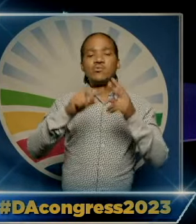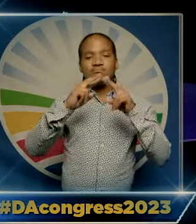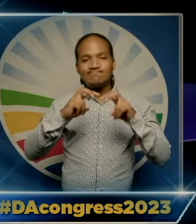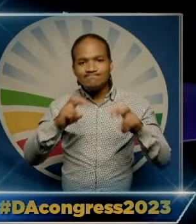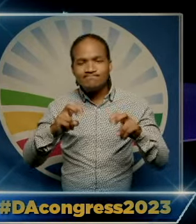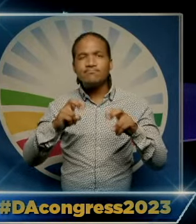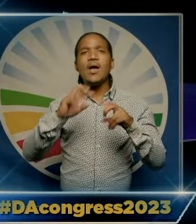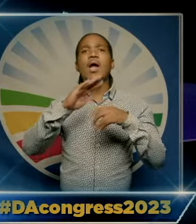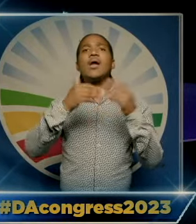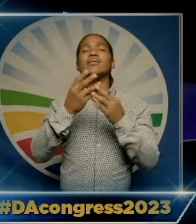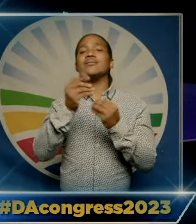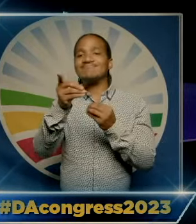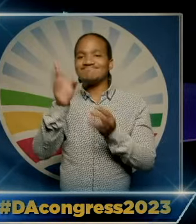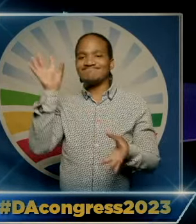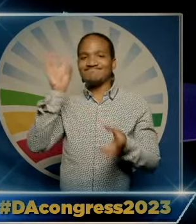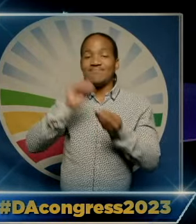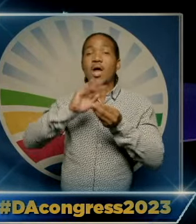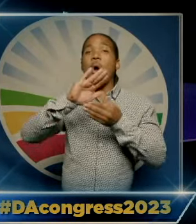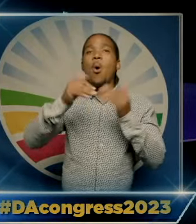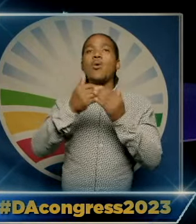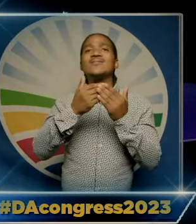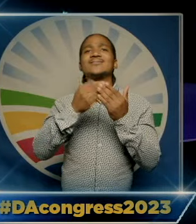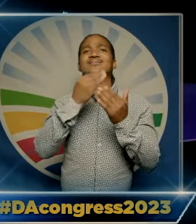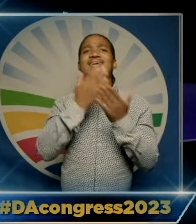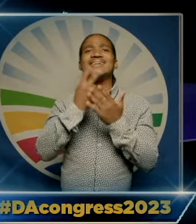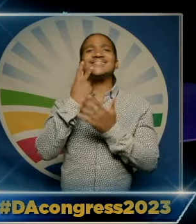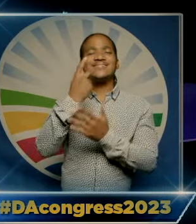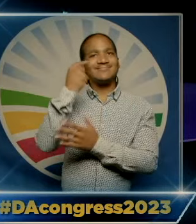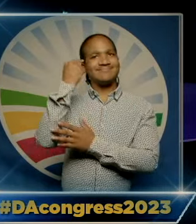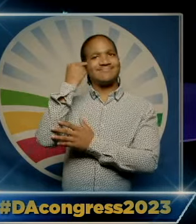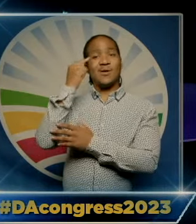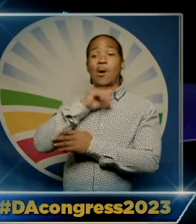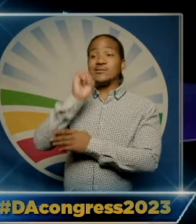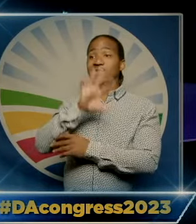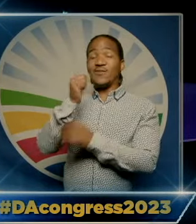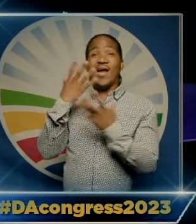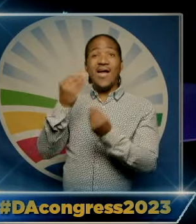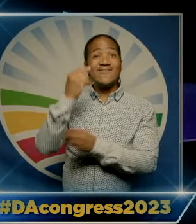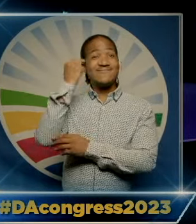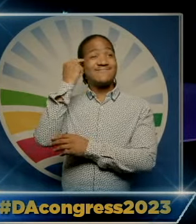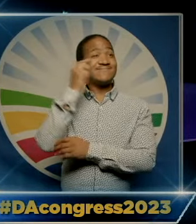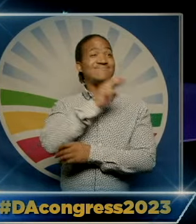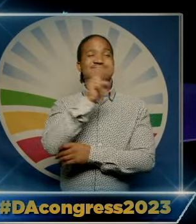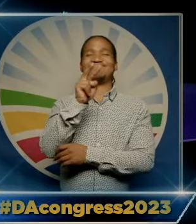common sense. Because that no longer exists in South Africa.